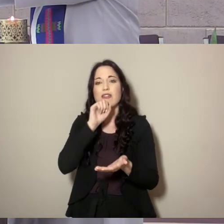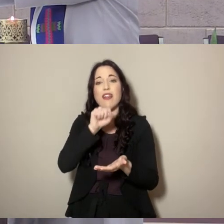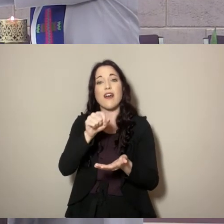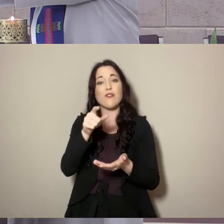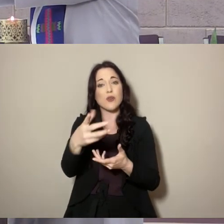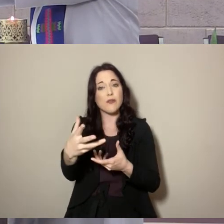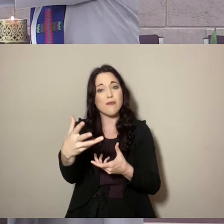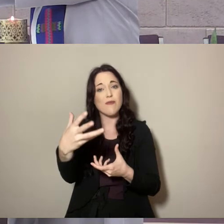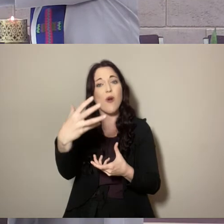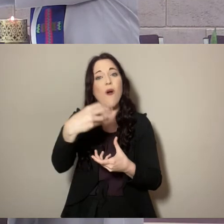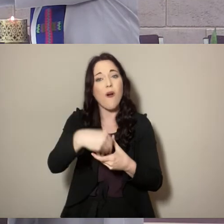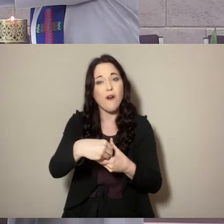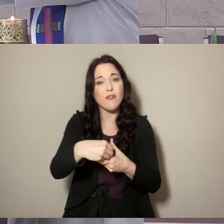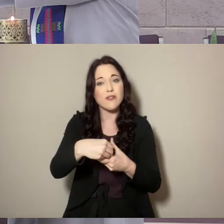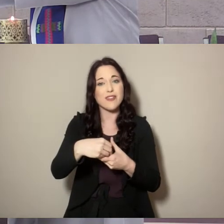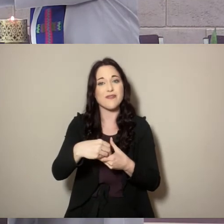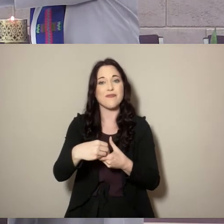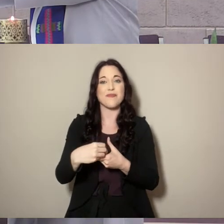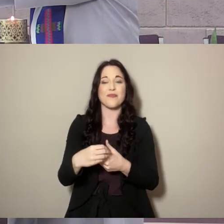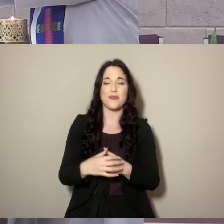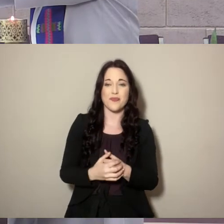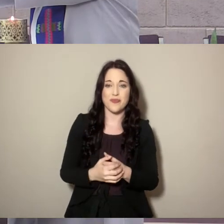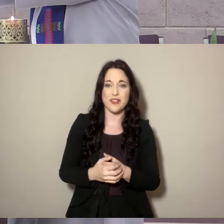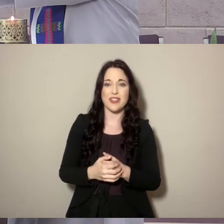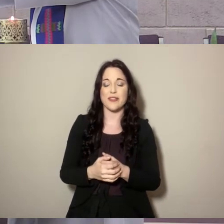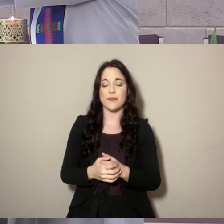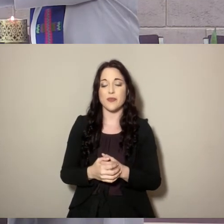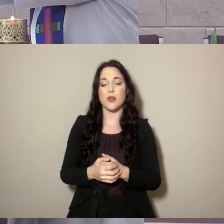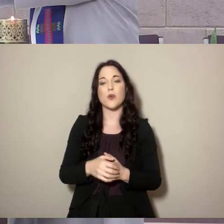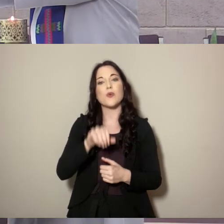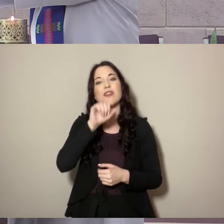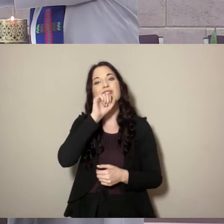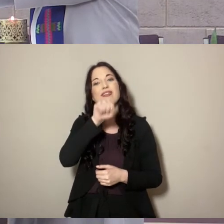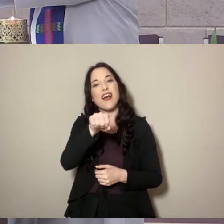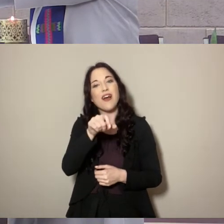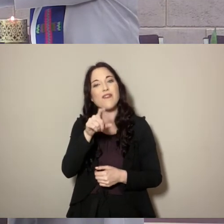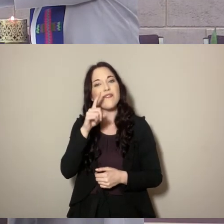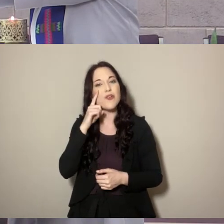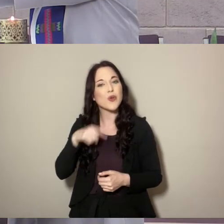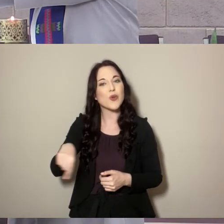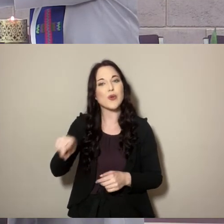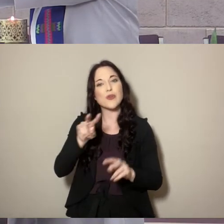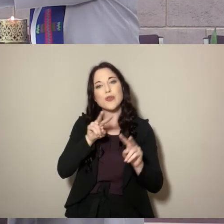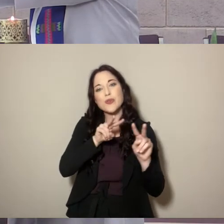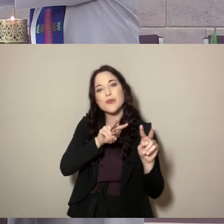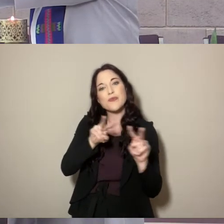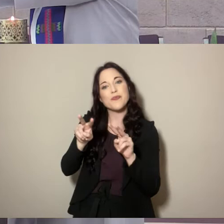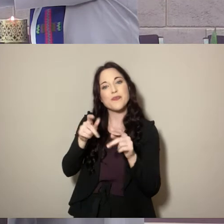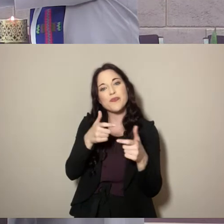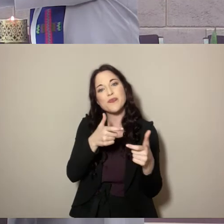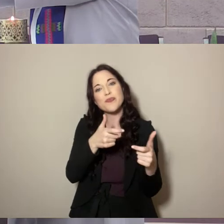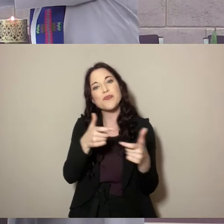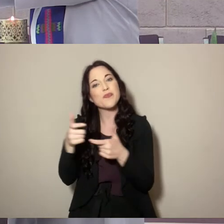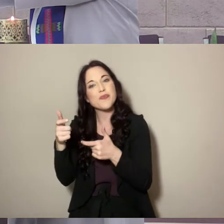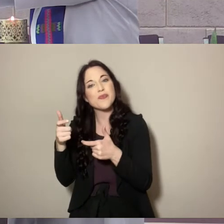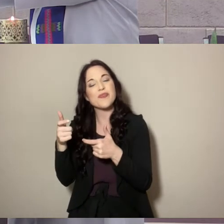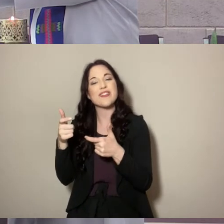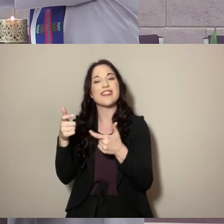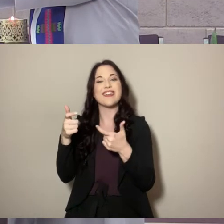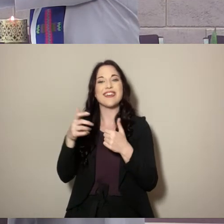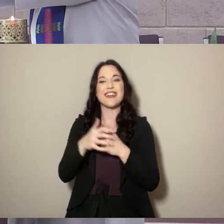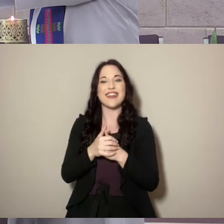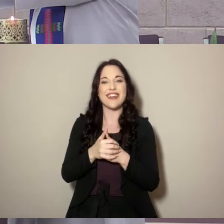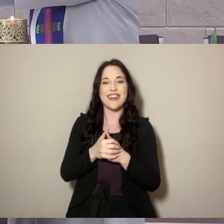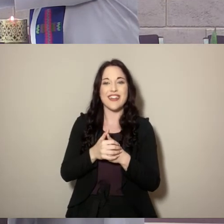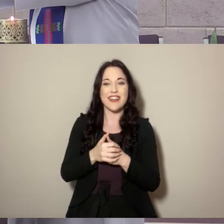take a look at a video that was created with sharing communion, breaking bread, lifting cup from around the